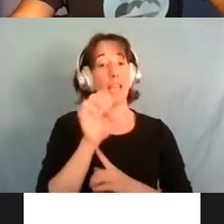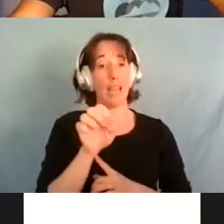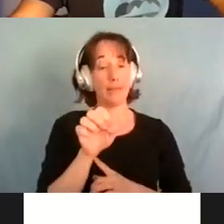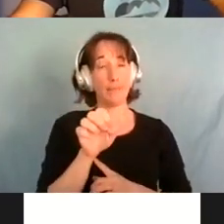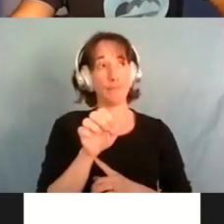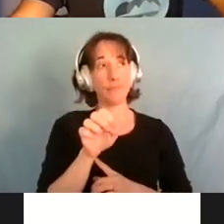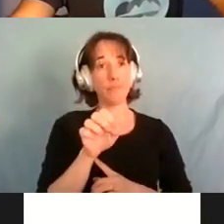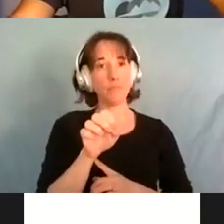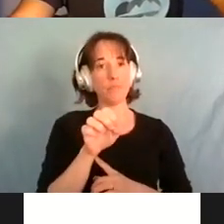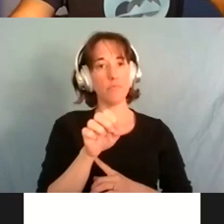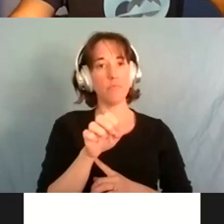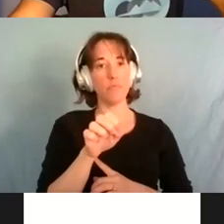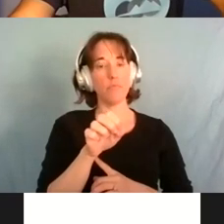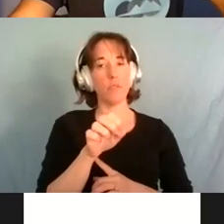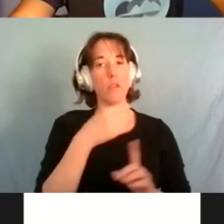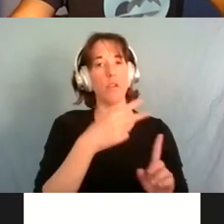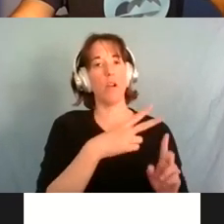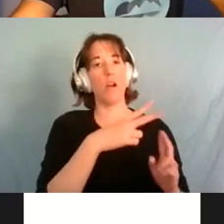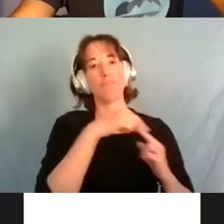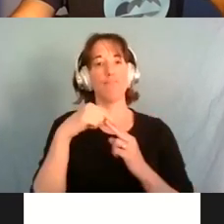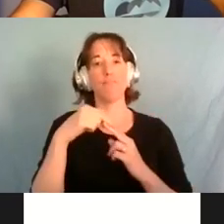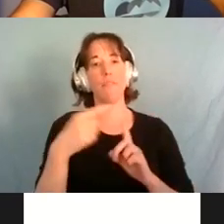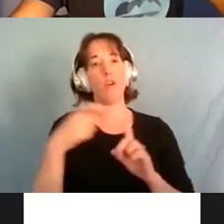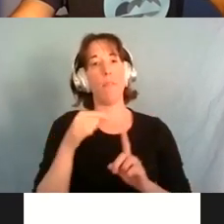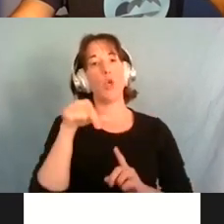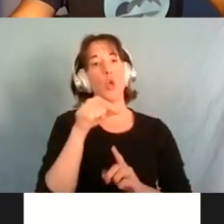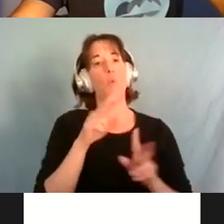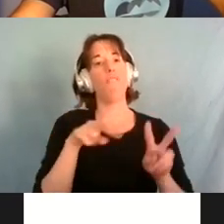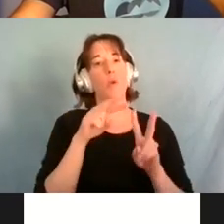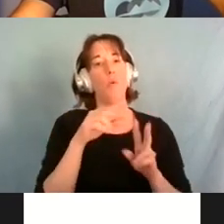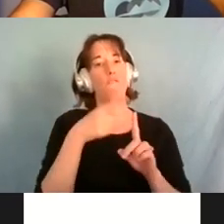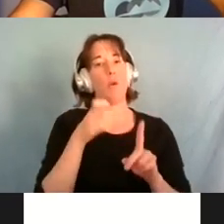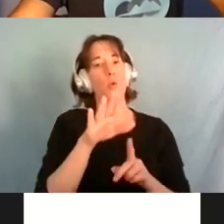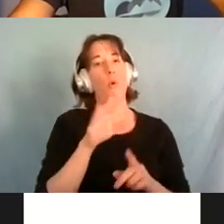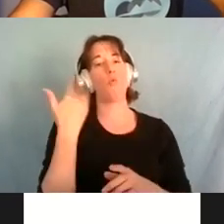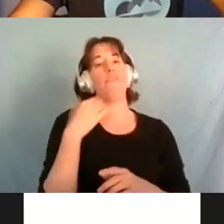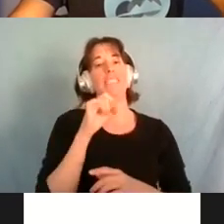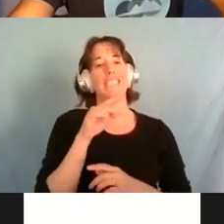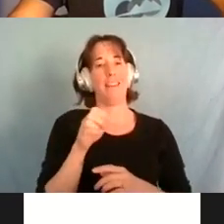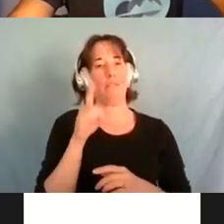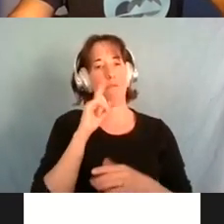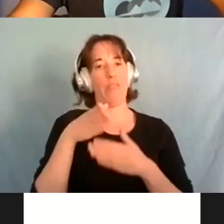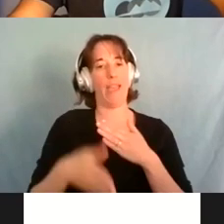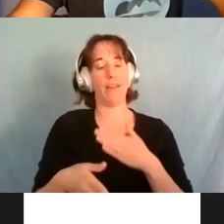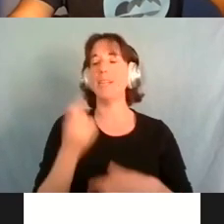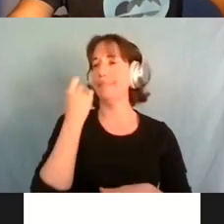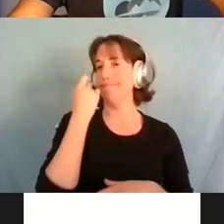derived from the Q value of your previous state in the end. Gotcha. Thanks. Good question. Good question.